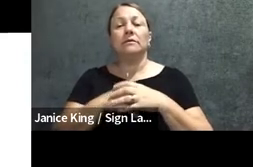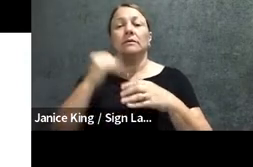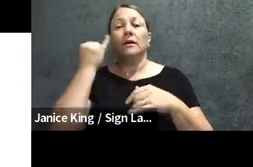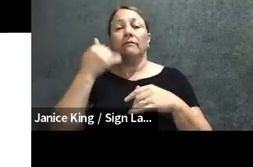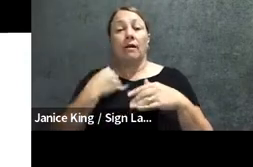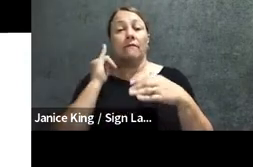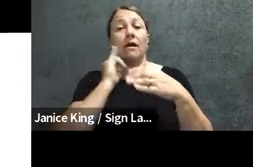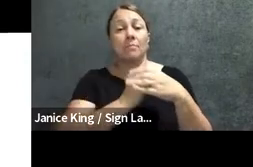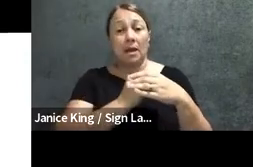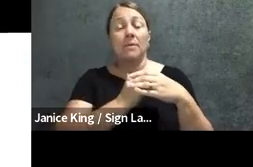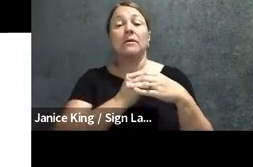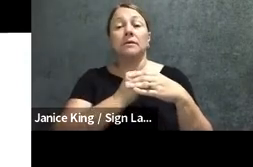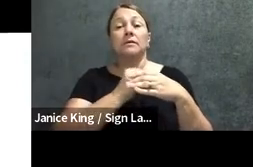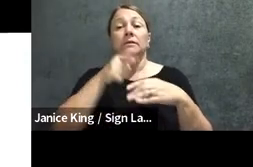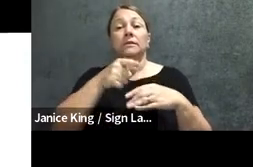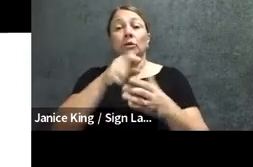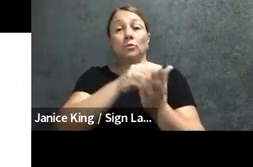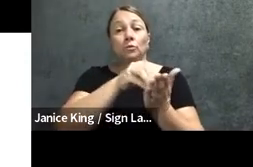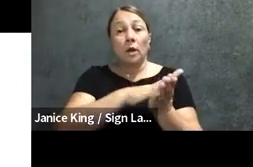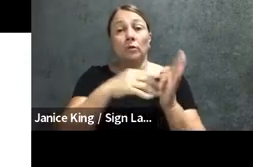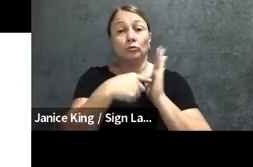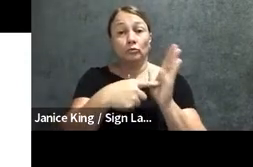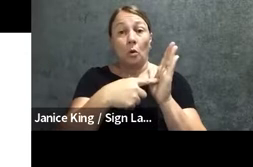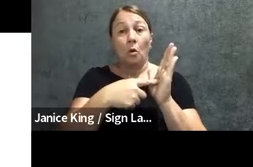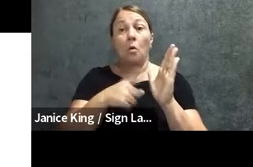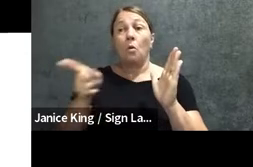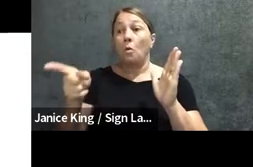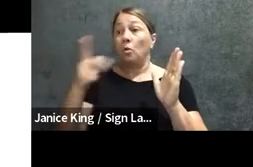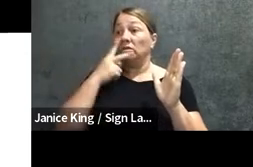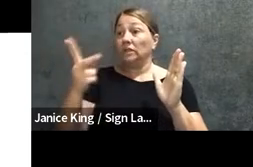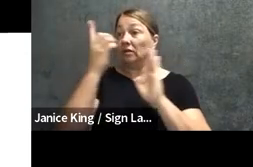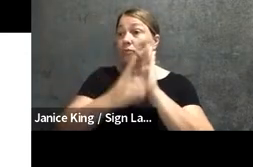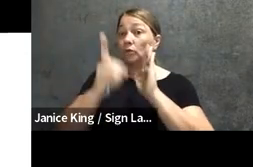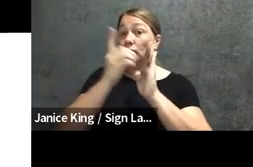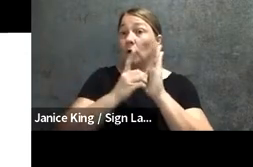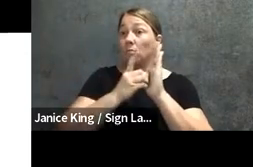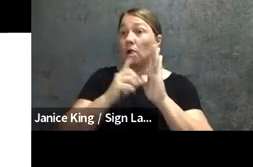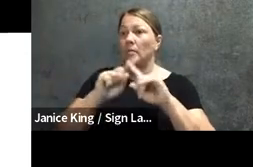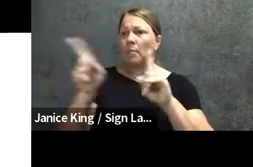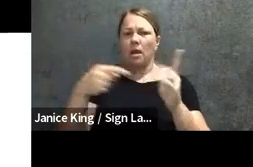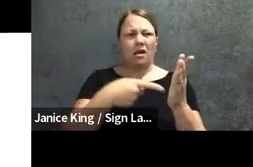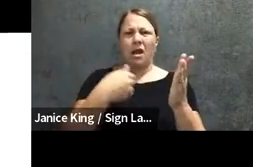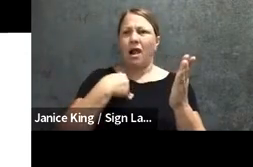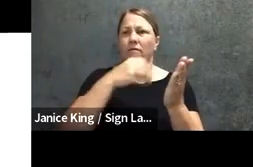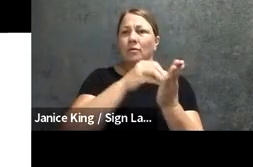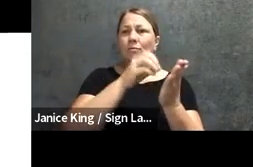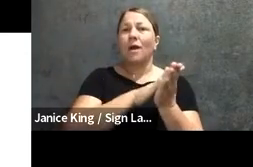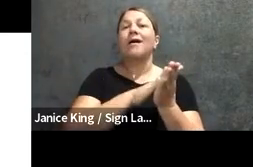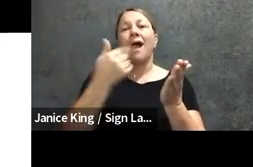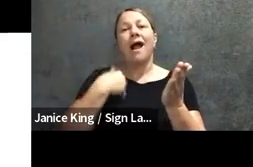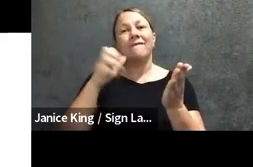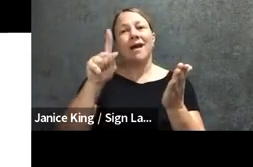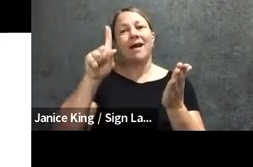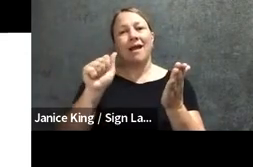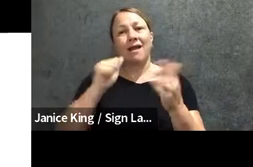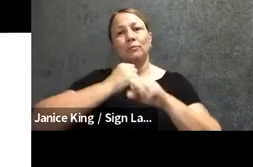if records show they do and people are discriminated on the basis of that record, then they also have, the ADA protects them.